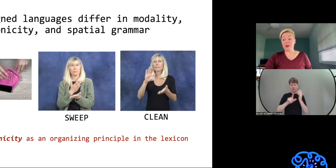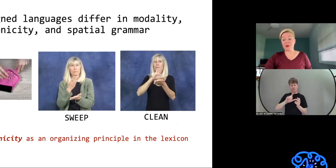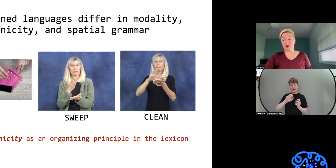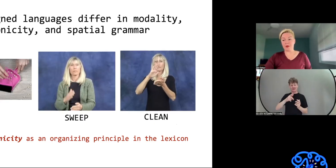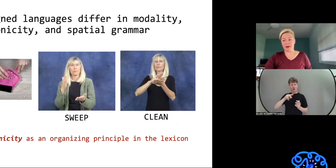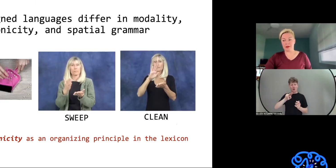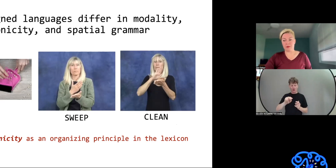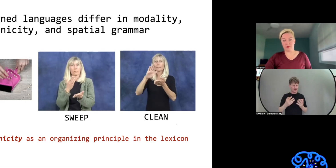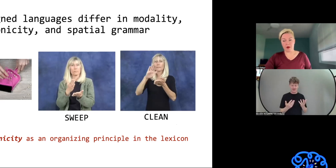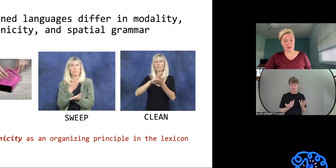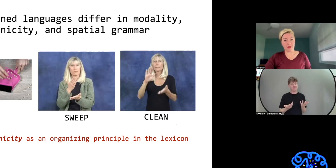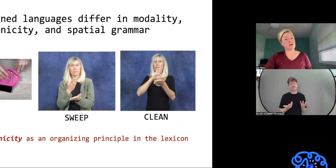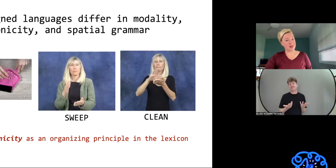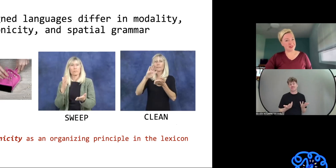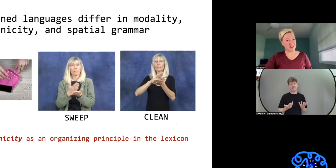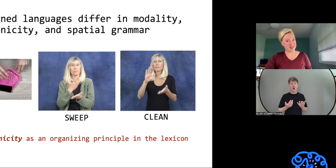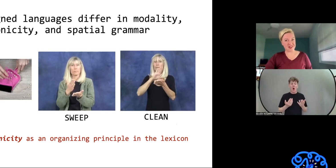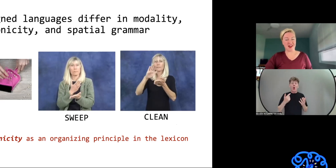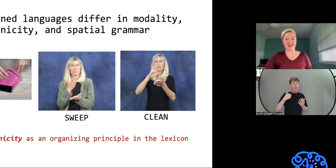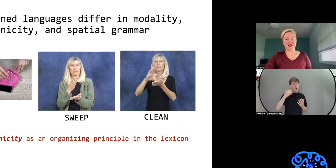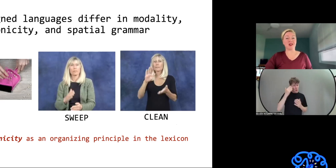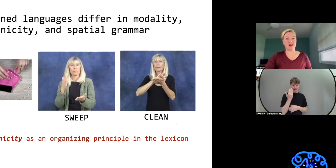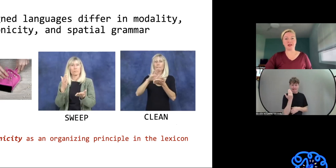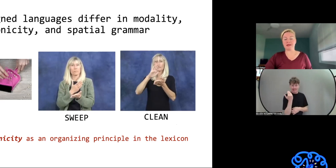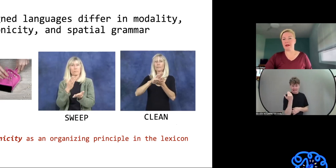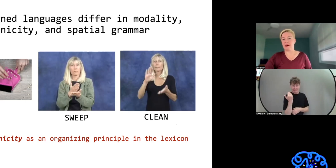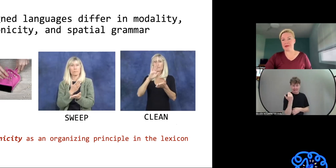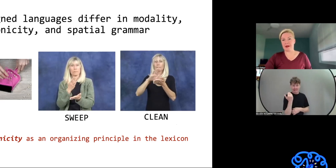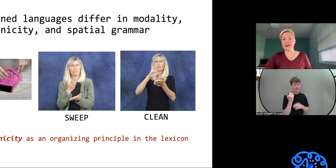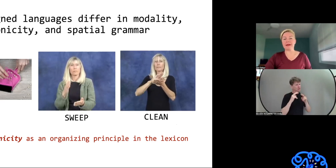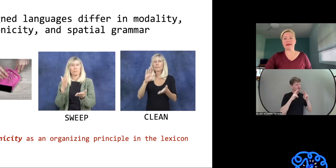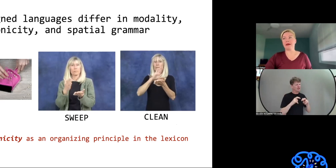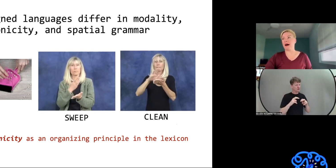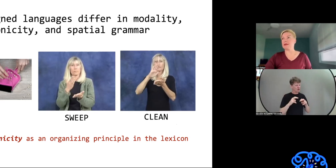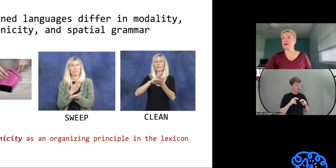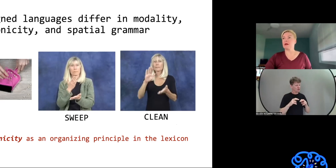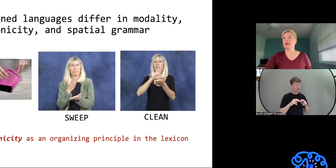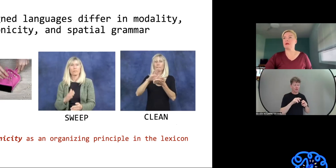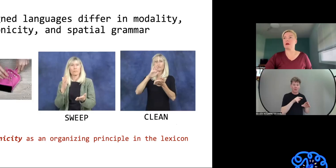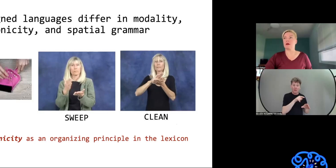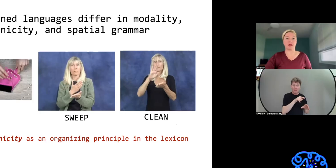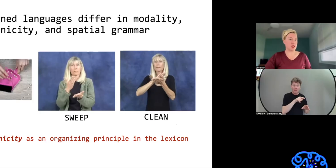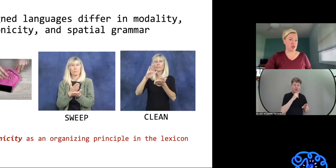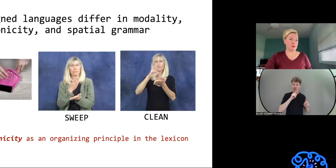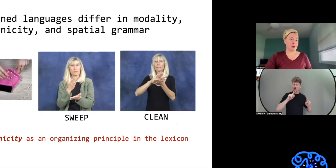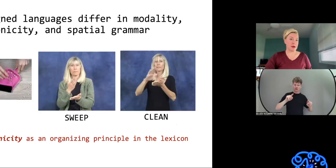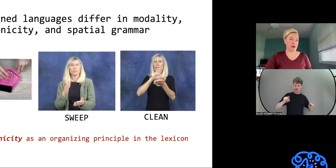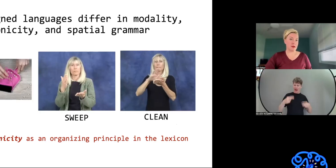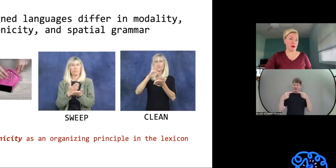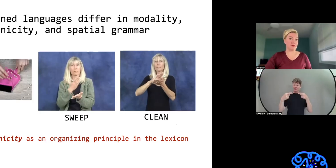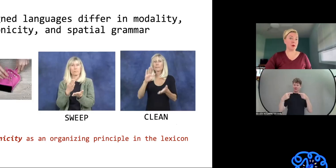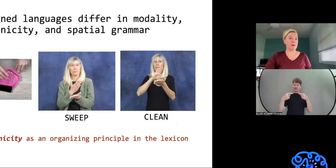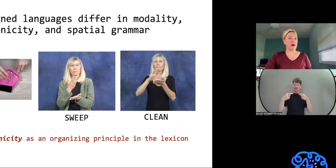But we do know that some recent research actually challenges this idea that the relationship